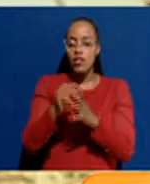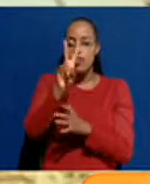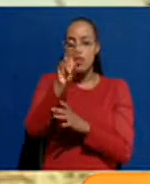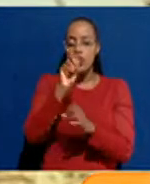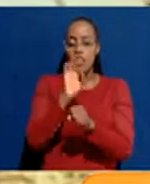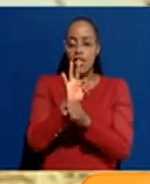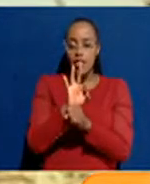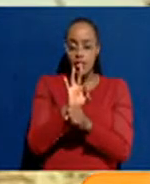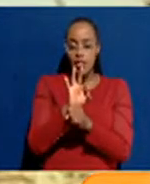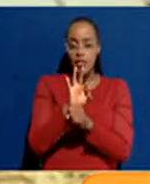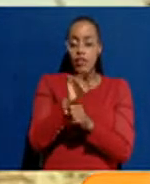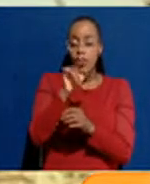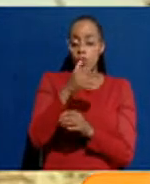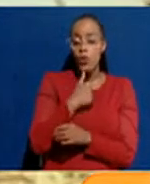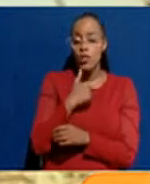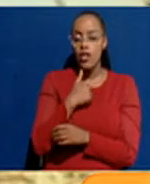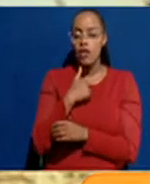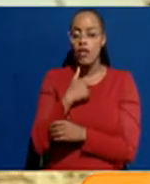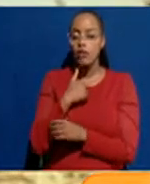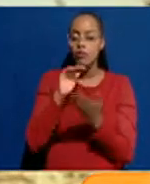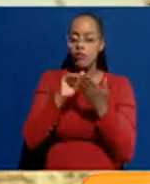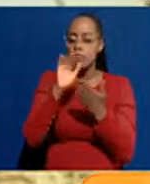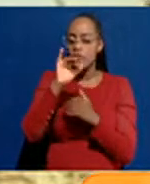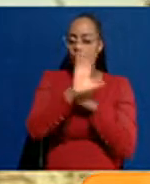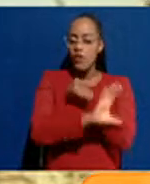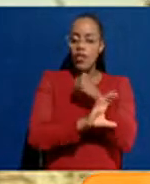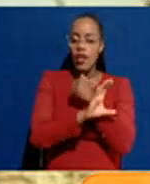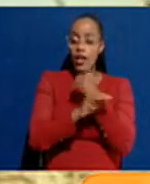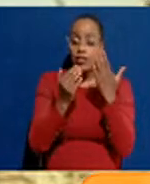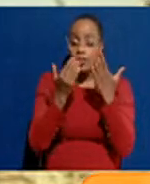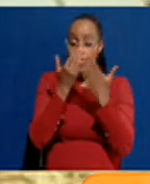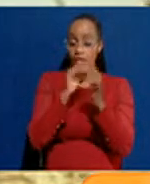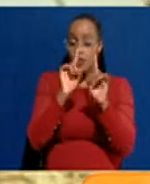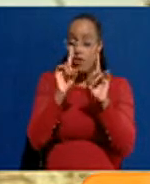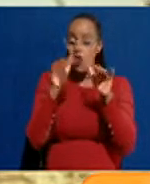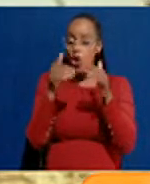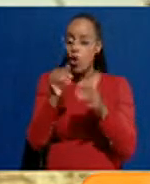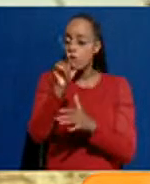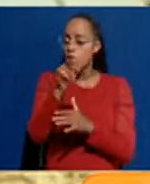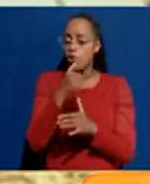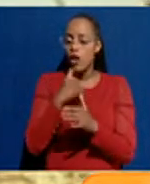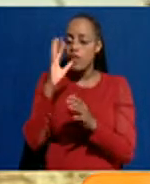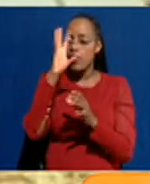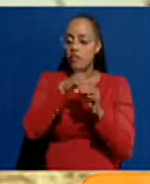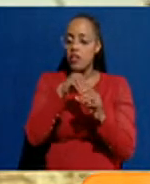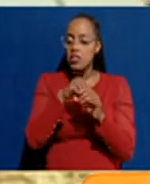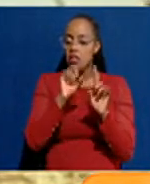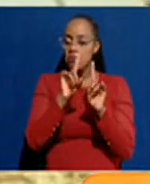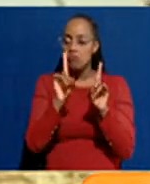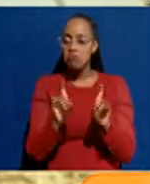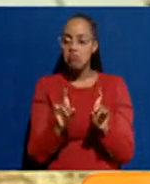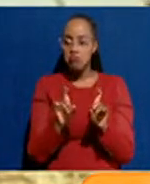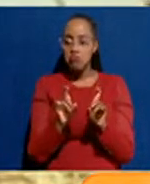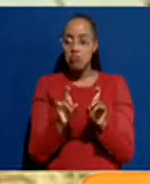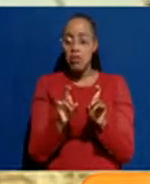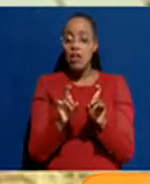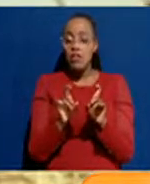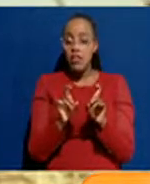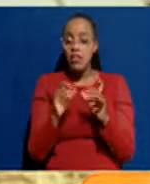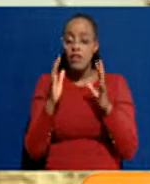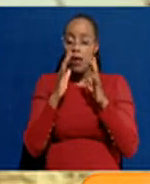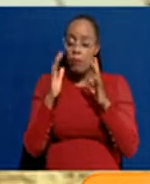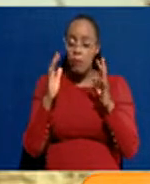2013, do you have most of the country in darkness, or do you invest large